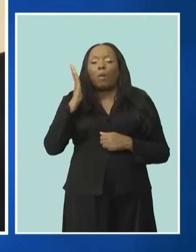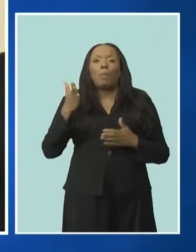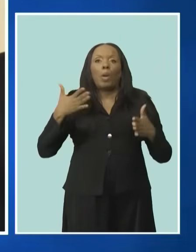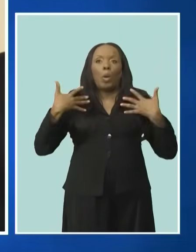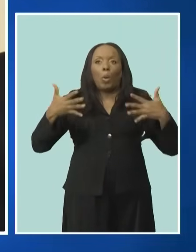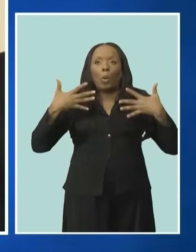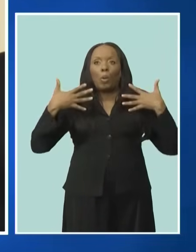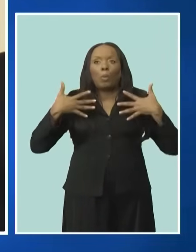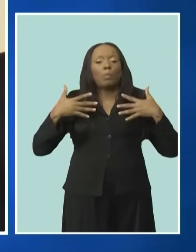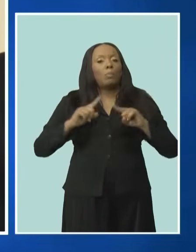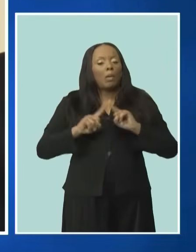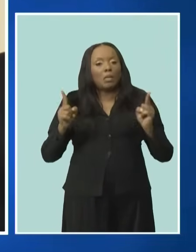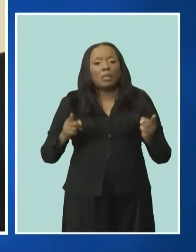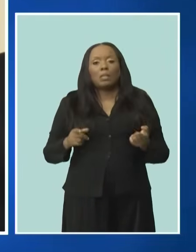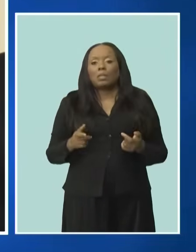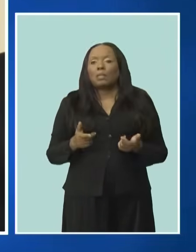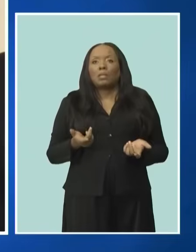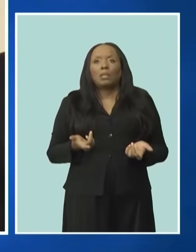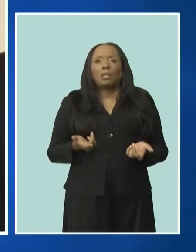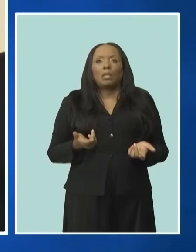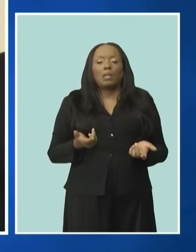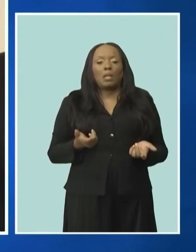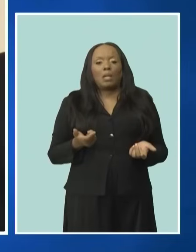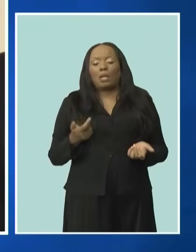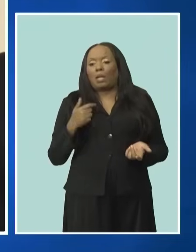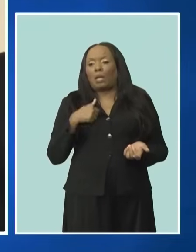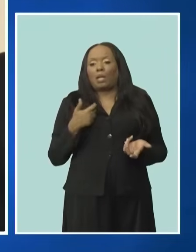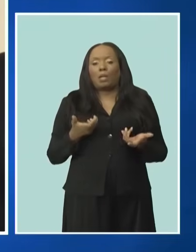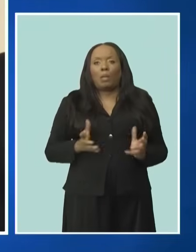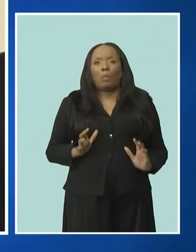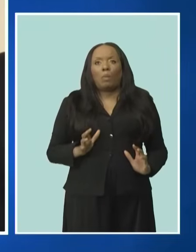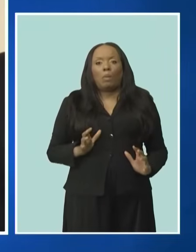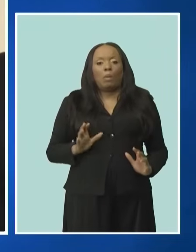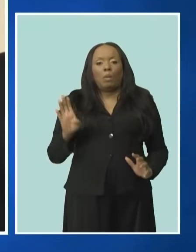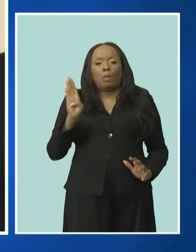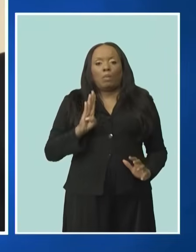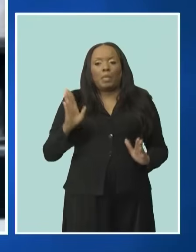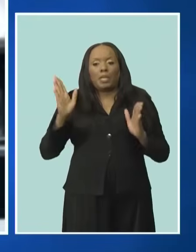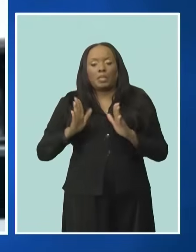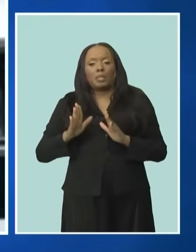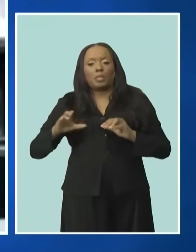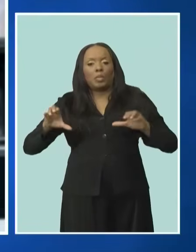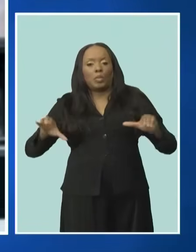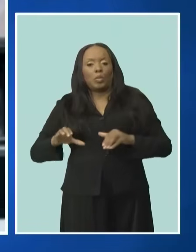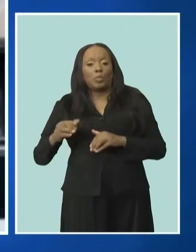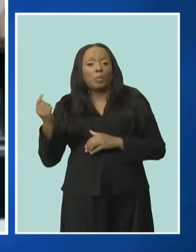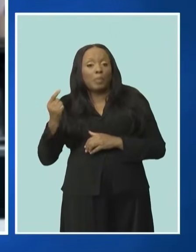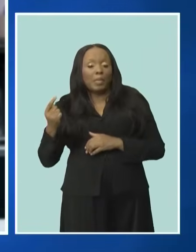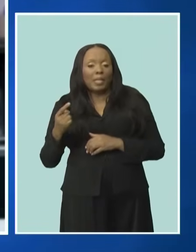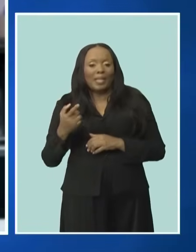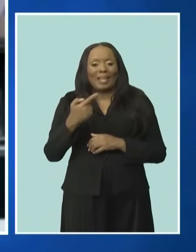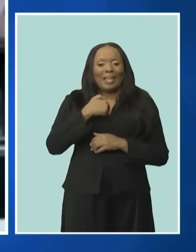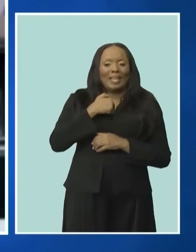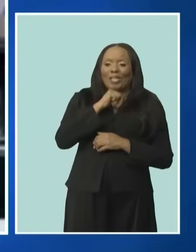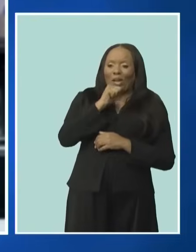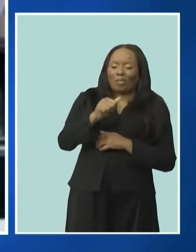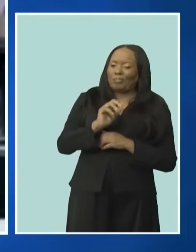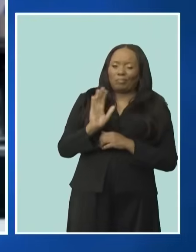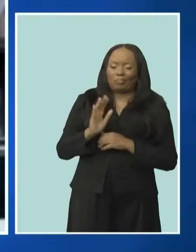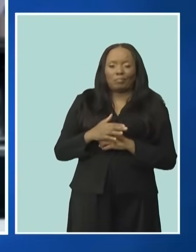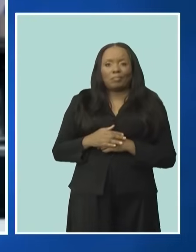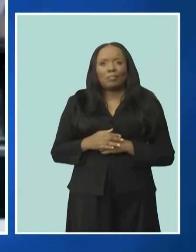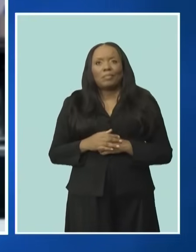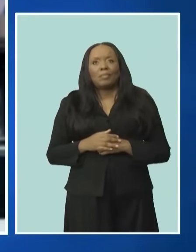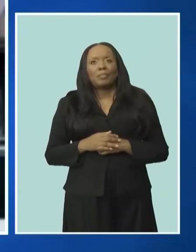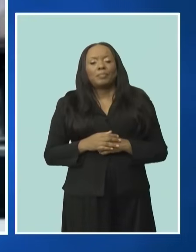I'm not going to do is ask Bajans to do something that I am not prepared to do myself. Prime Minister Motley reminded that the Barbados